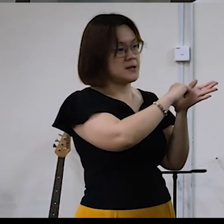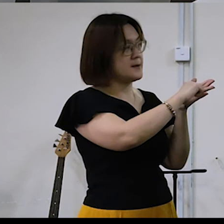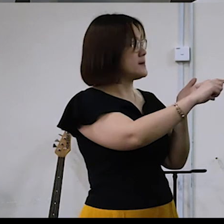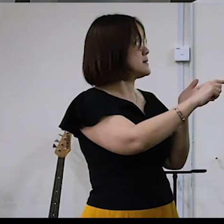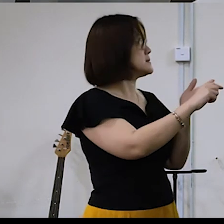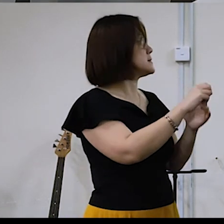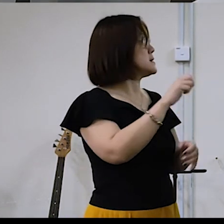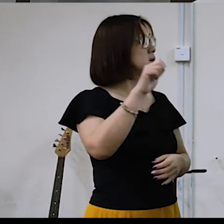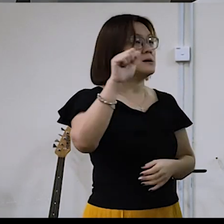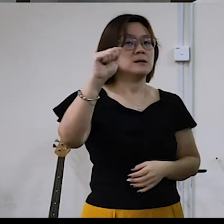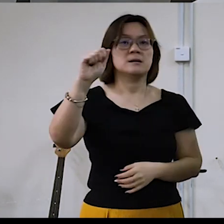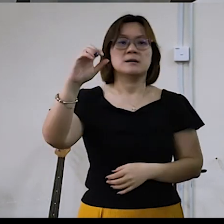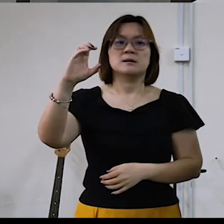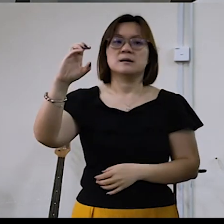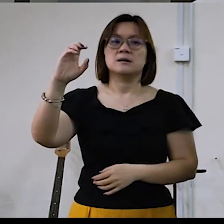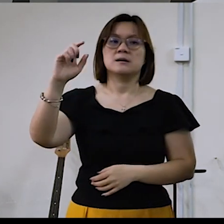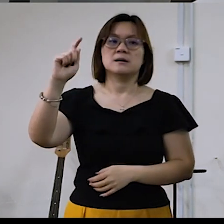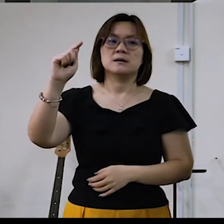26.